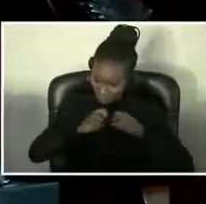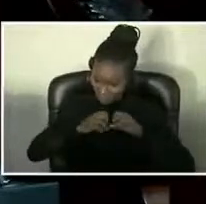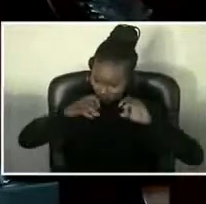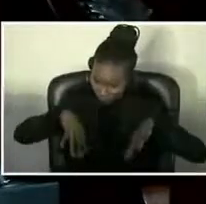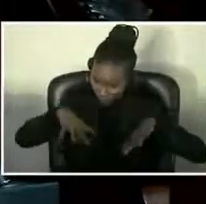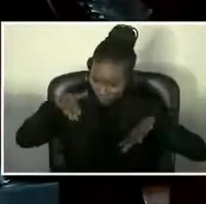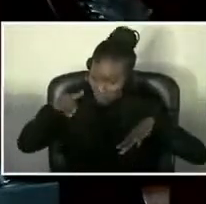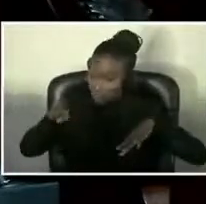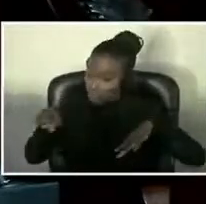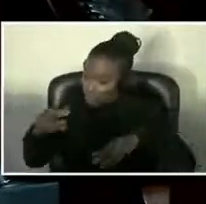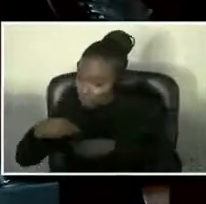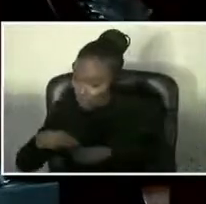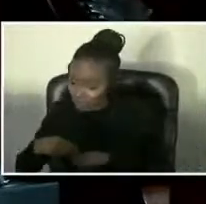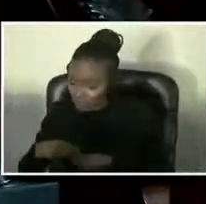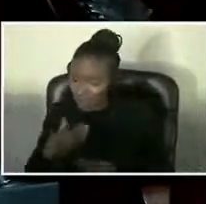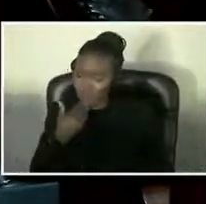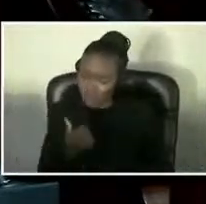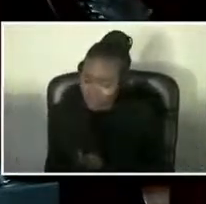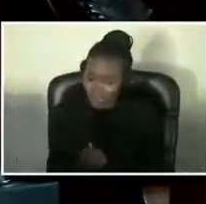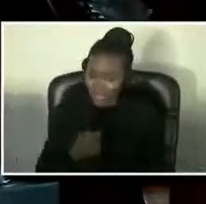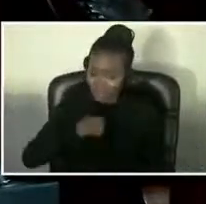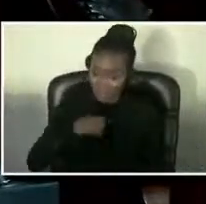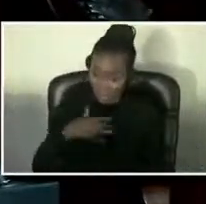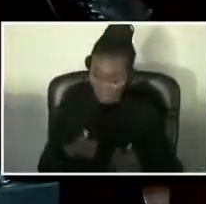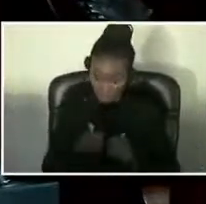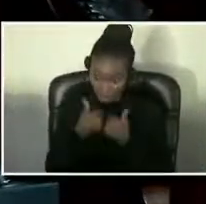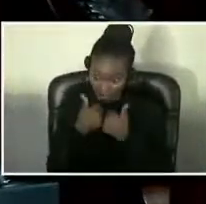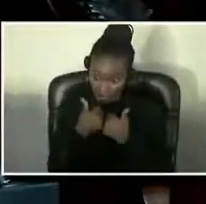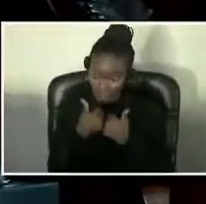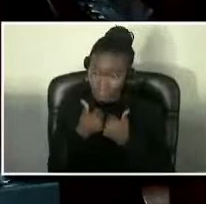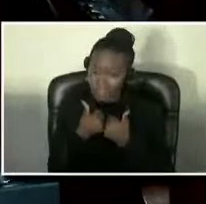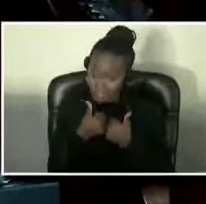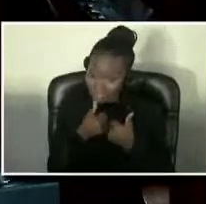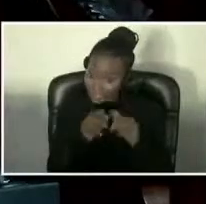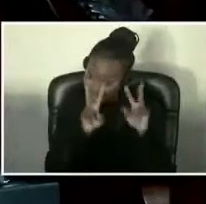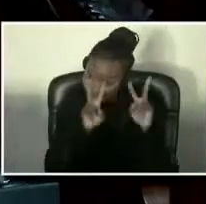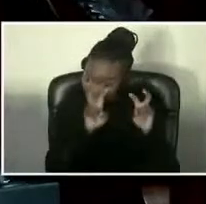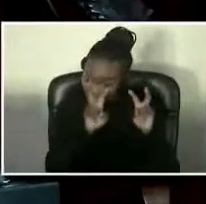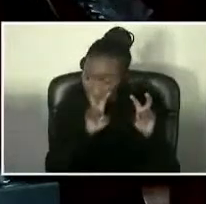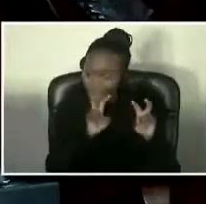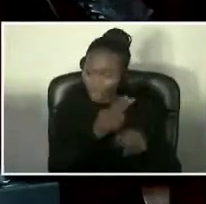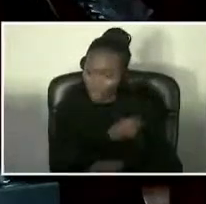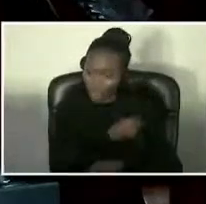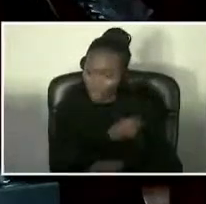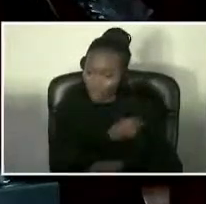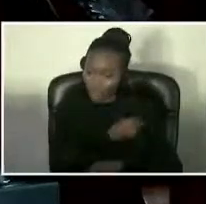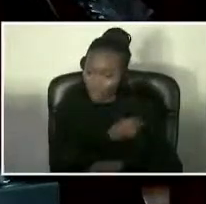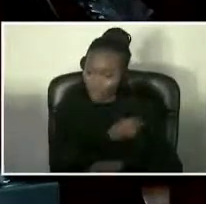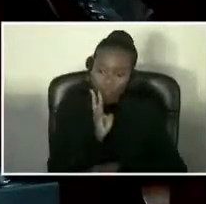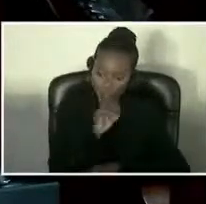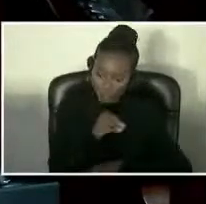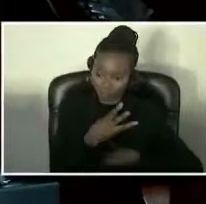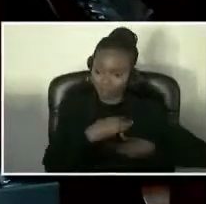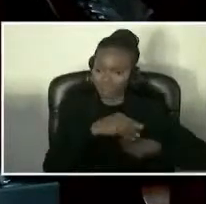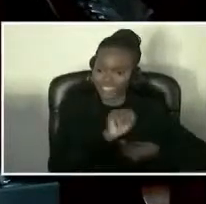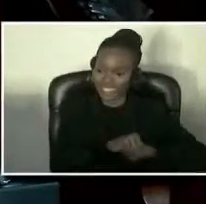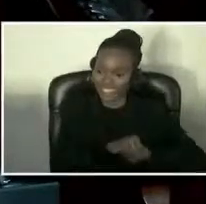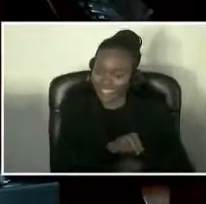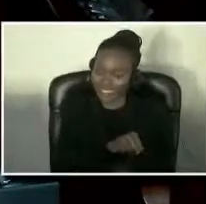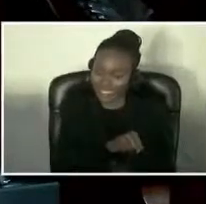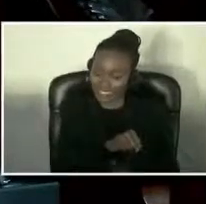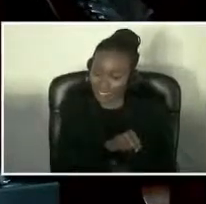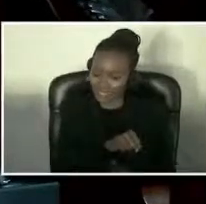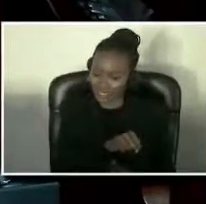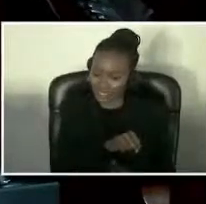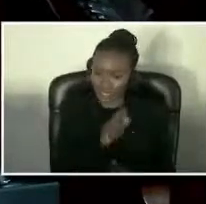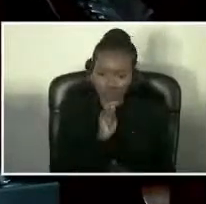of i will deal with challenges where the hospital does not have water we get involved we